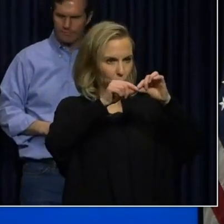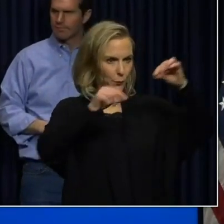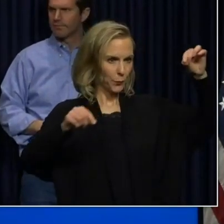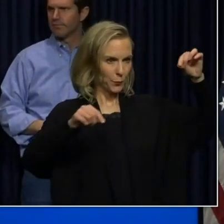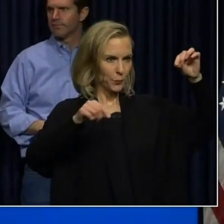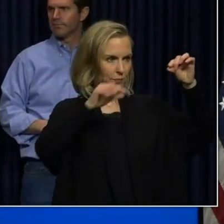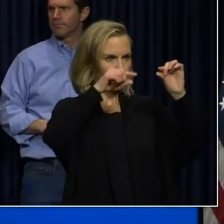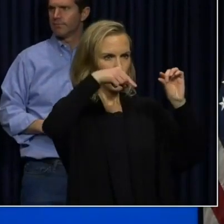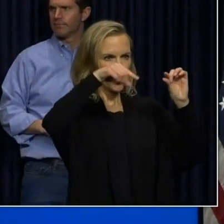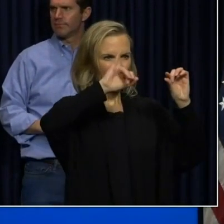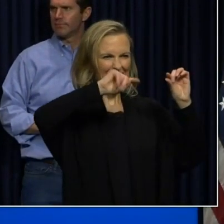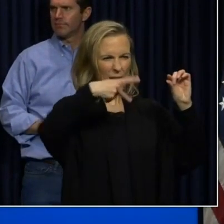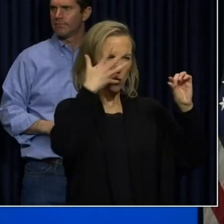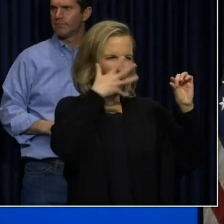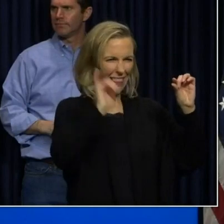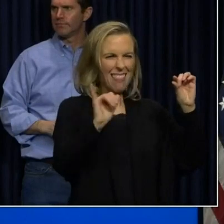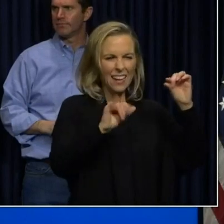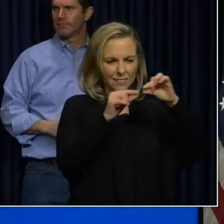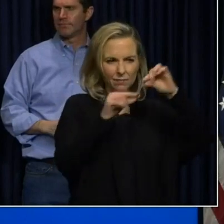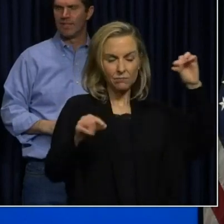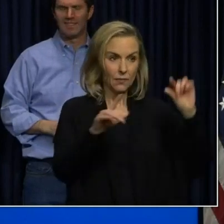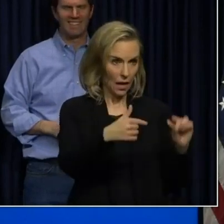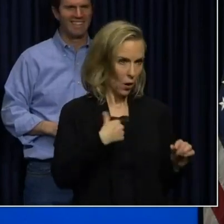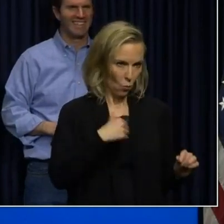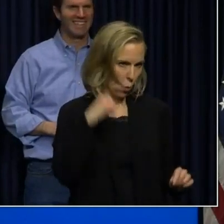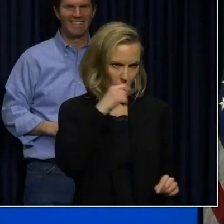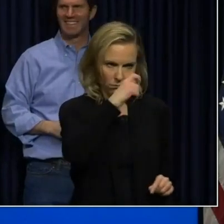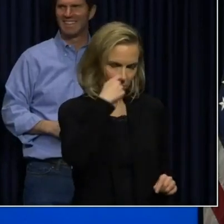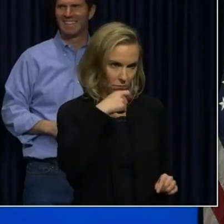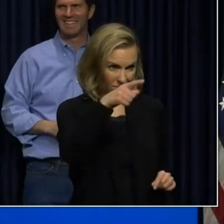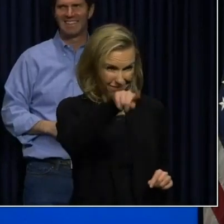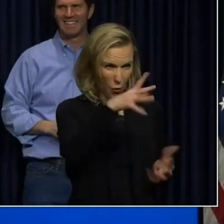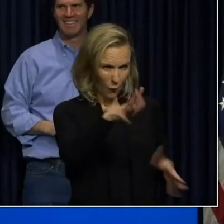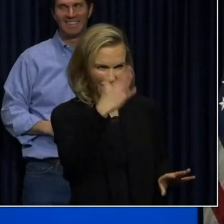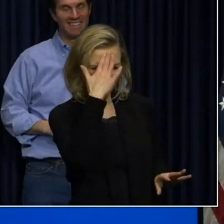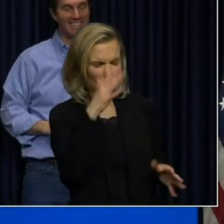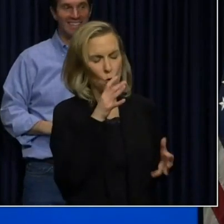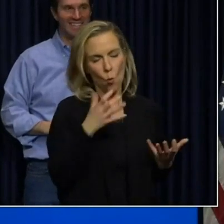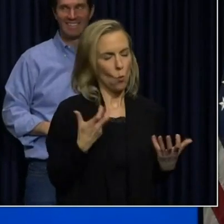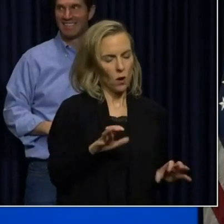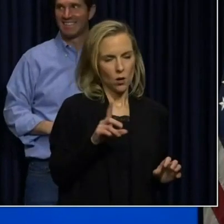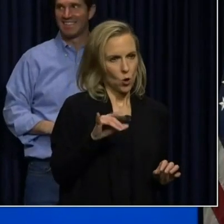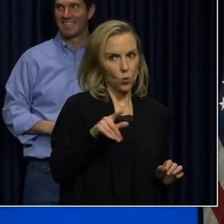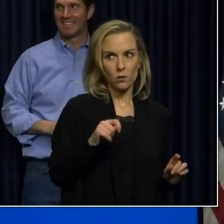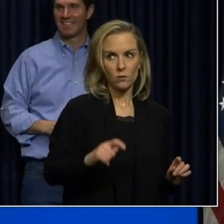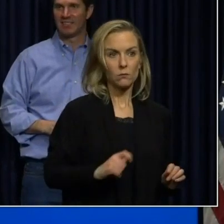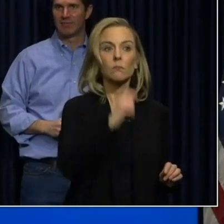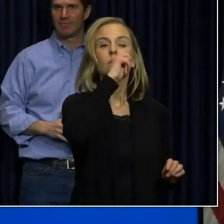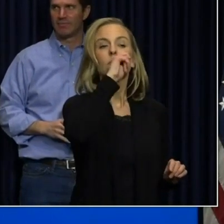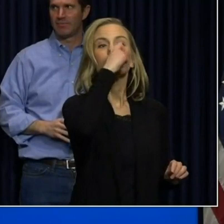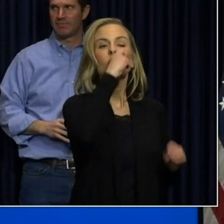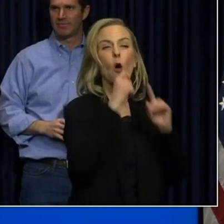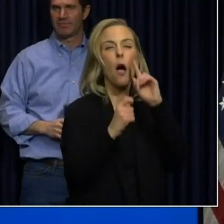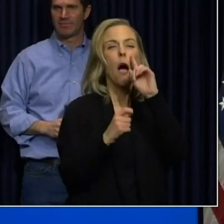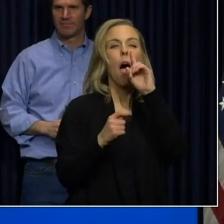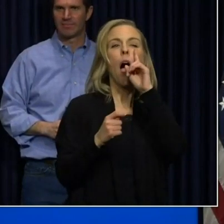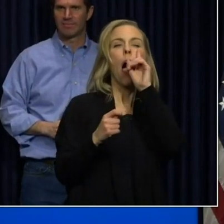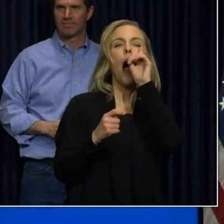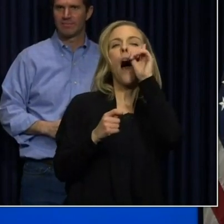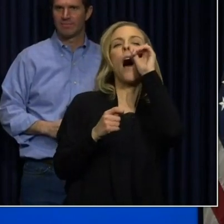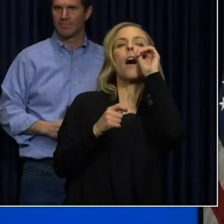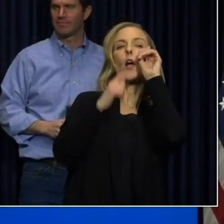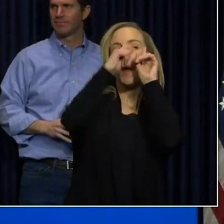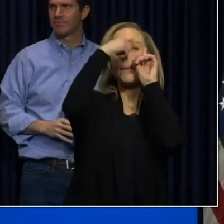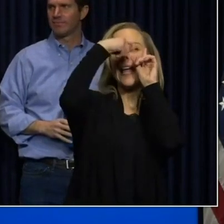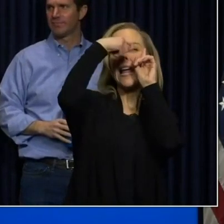end. I'm not putting this in my nose. Anyone who's had it done doesn't want to have it done. But you put this thing all the way in the back of your nose and you